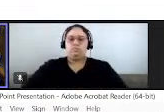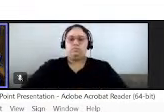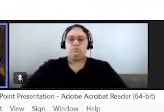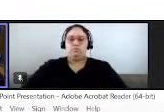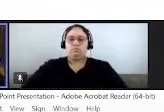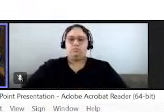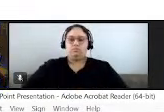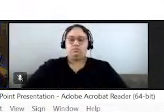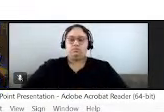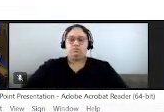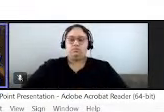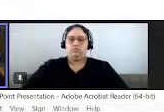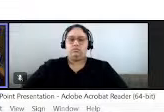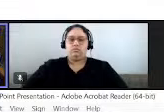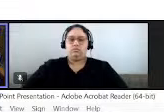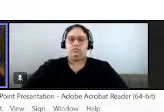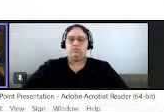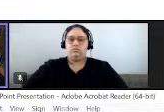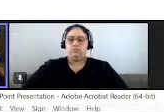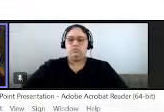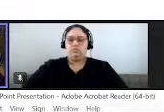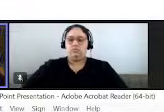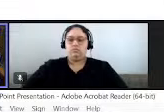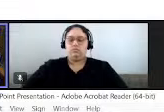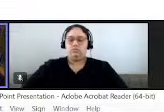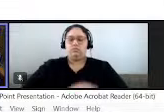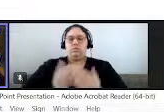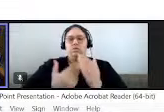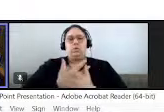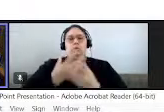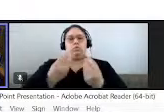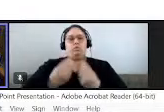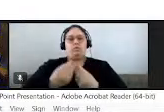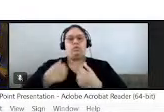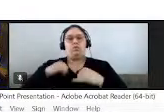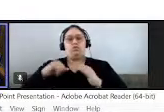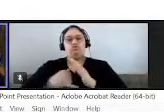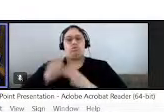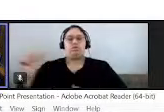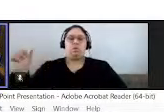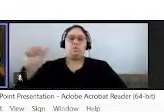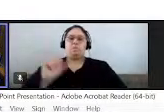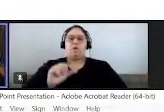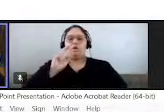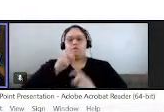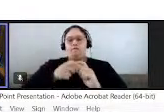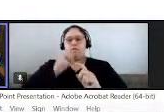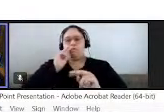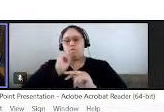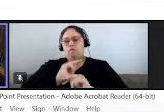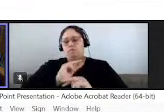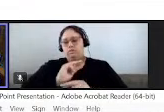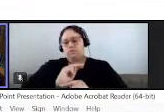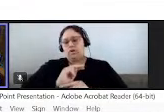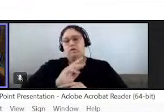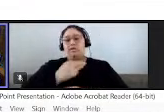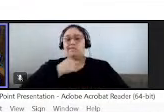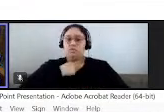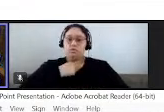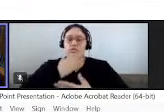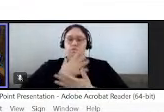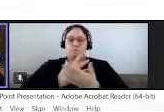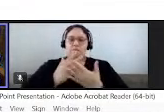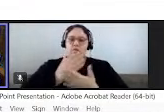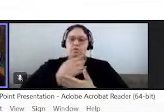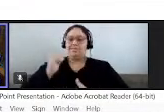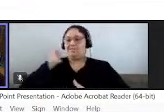Member Maseko. A new thing, we just came back from the oversight, and the unfortunate part